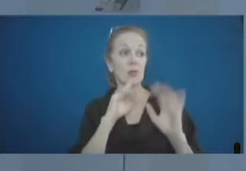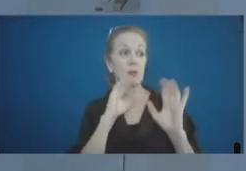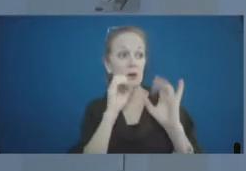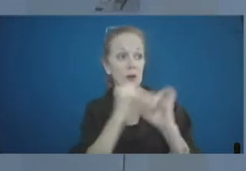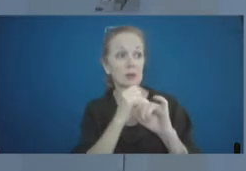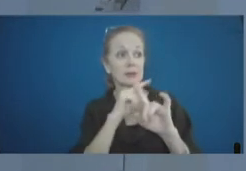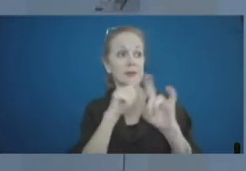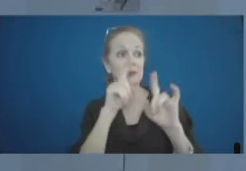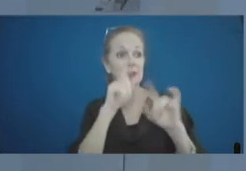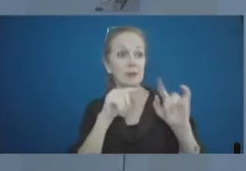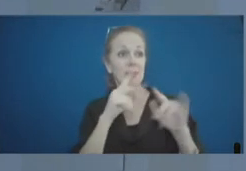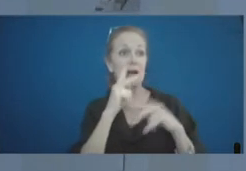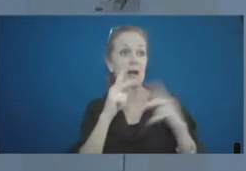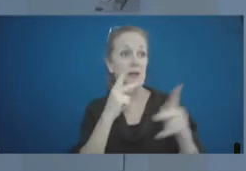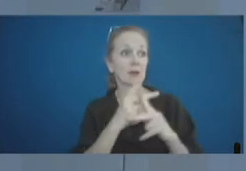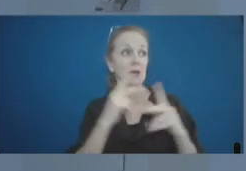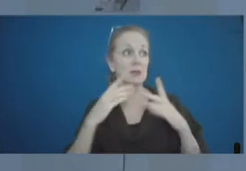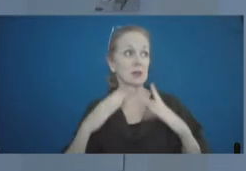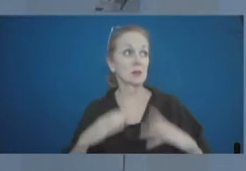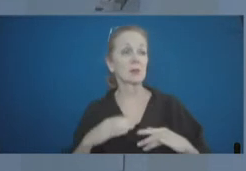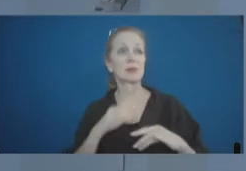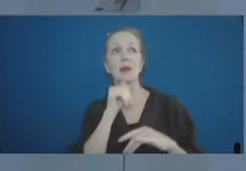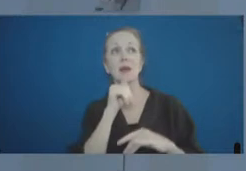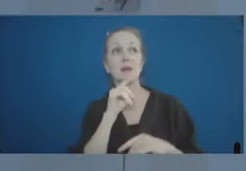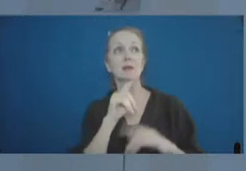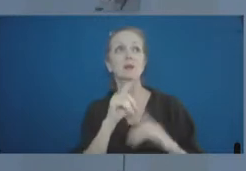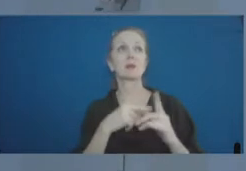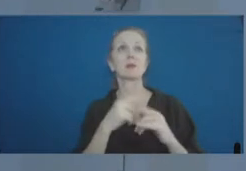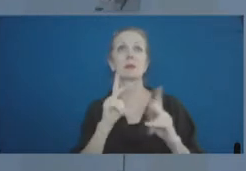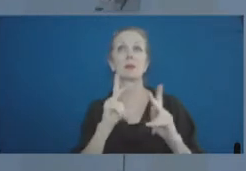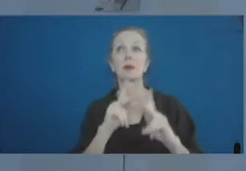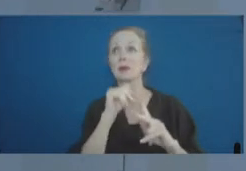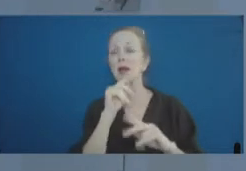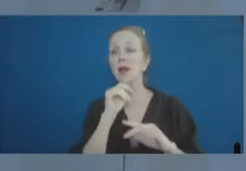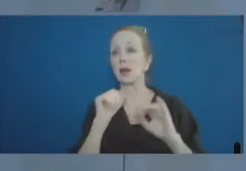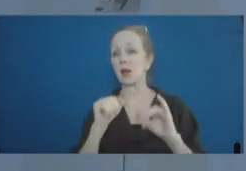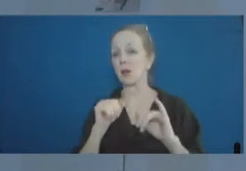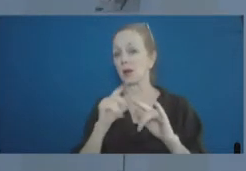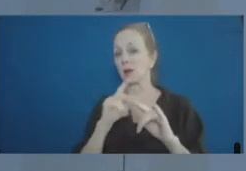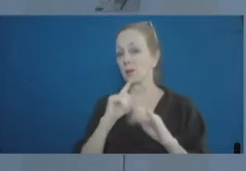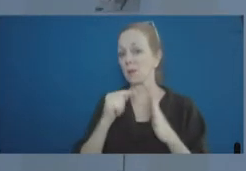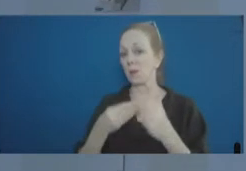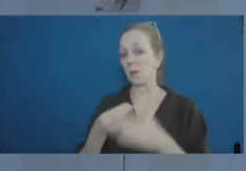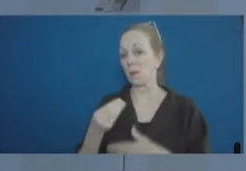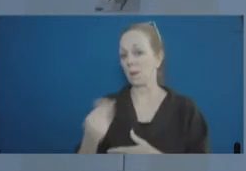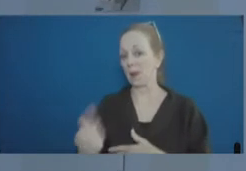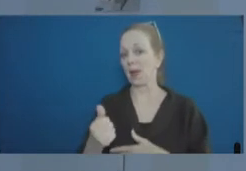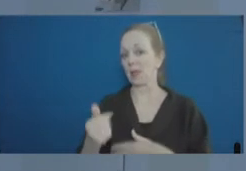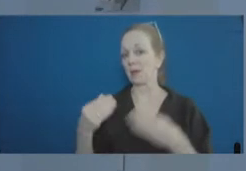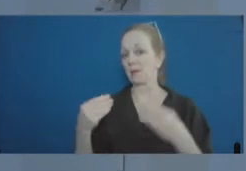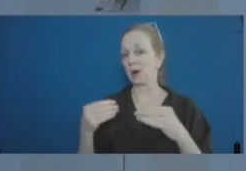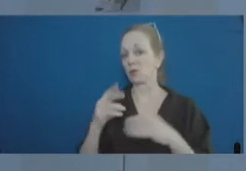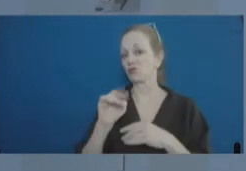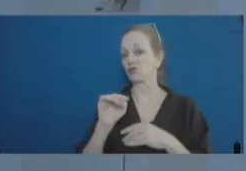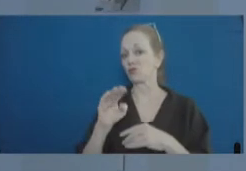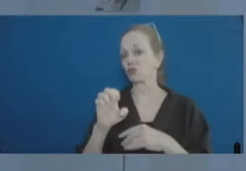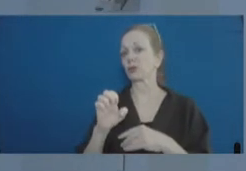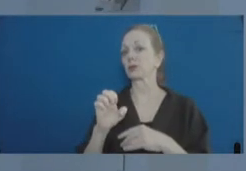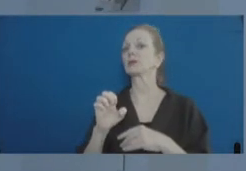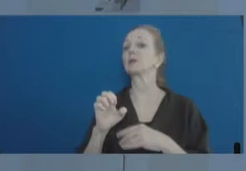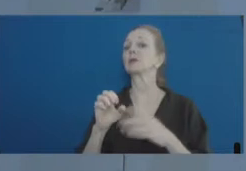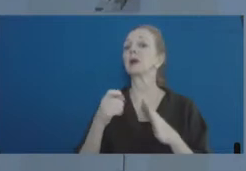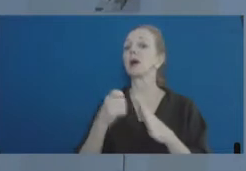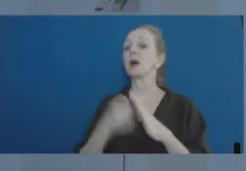type of customer, not necessarily those folks who are not able to pay that market rate or that luxury price